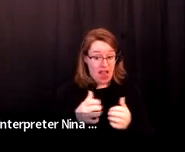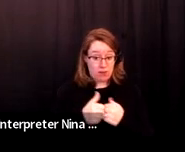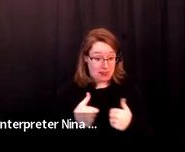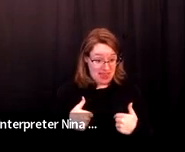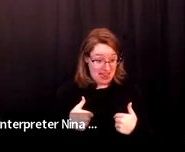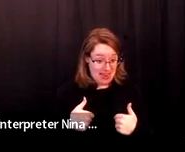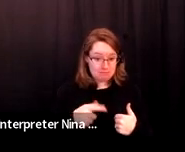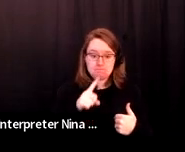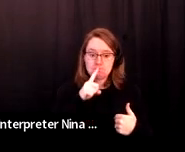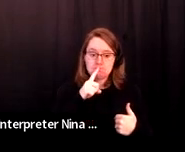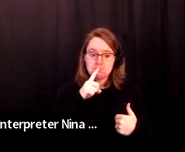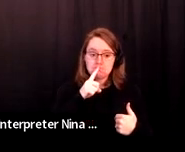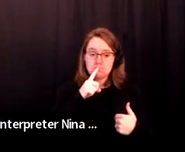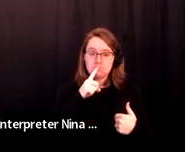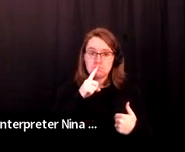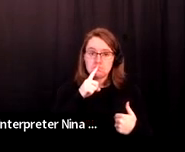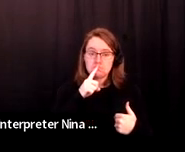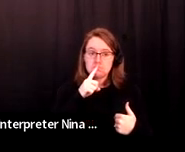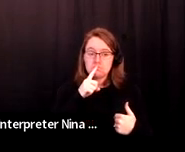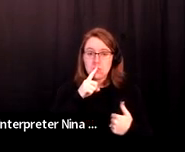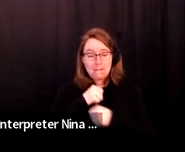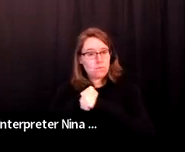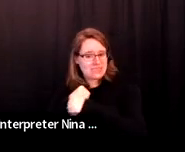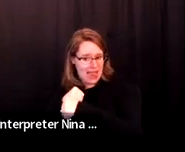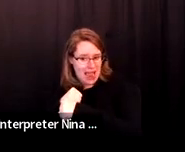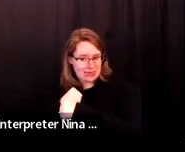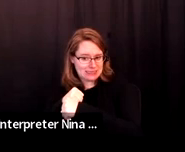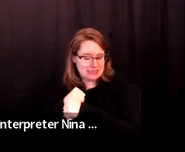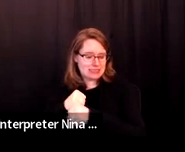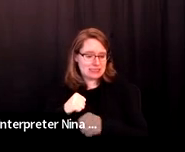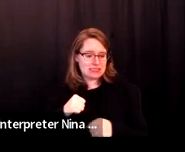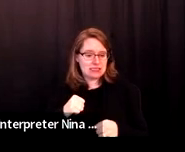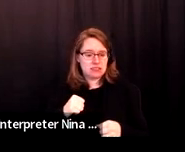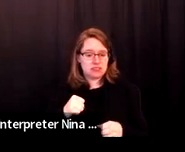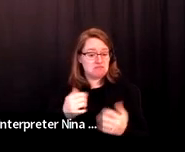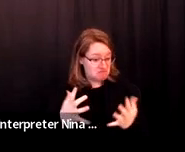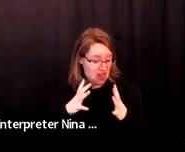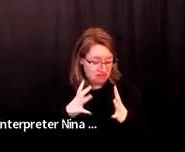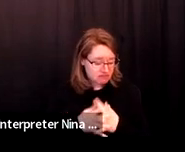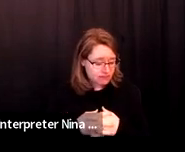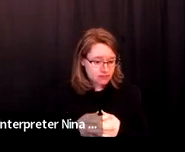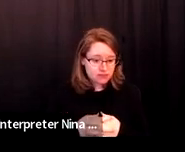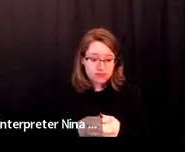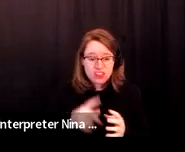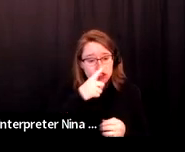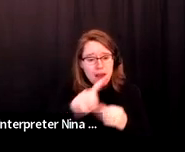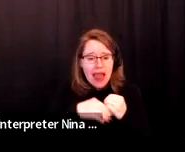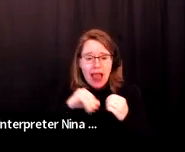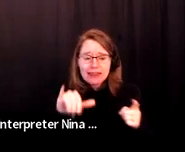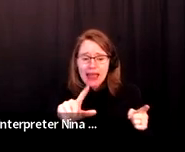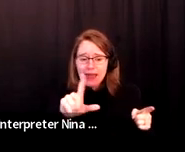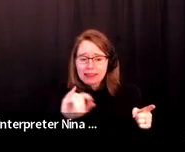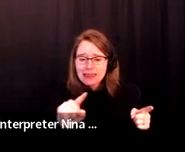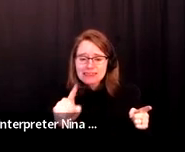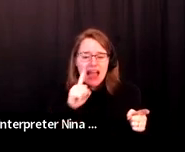necessarily live in harmony with the word protect as some would define it, but I'd be fine with that. Will you add that in, Liz? And I think that's helpful because then when you're